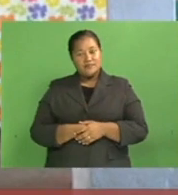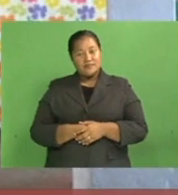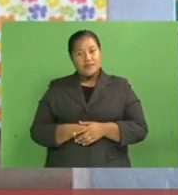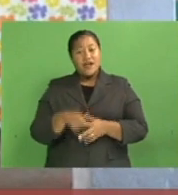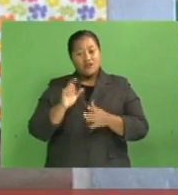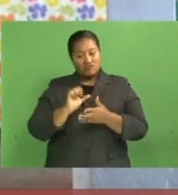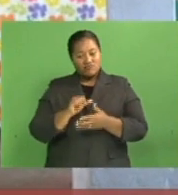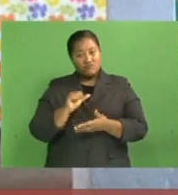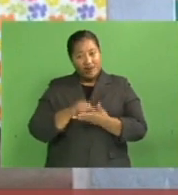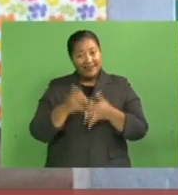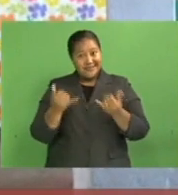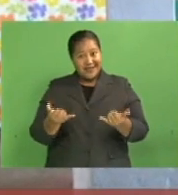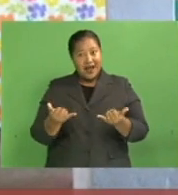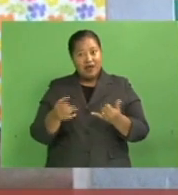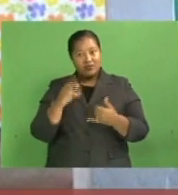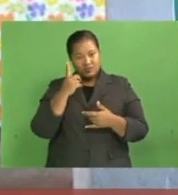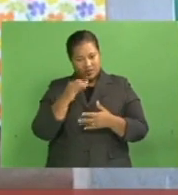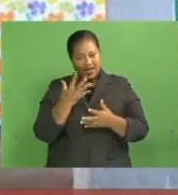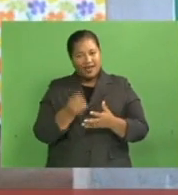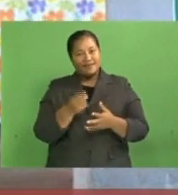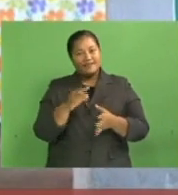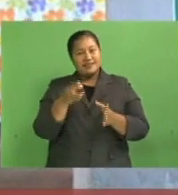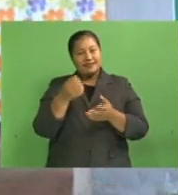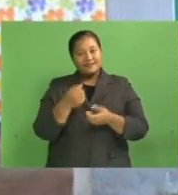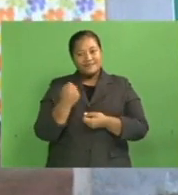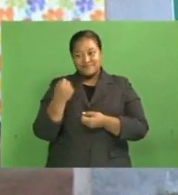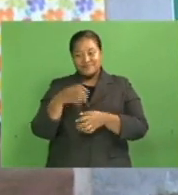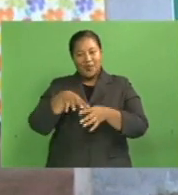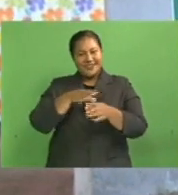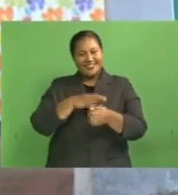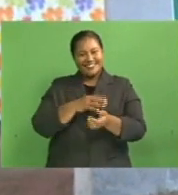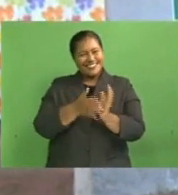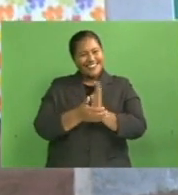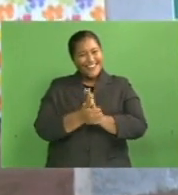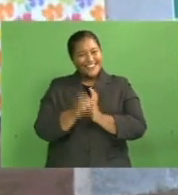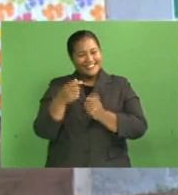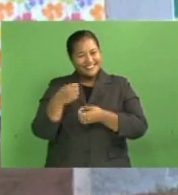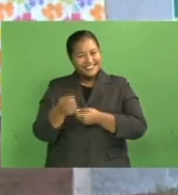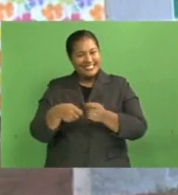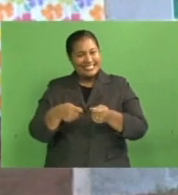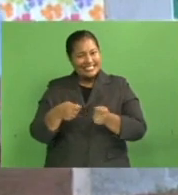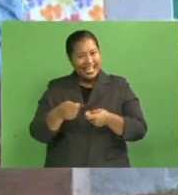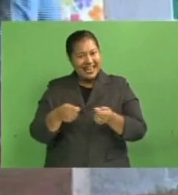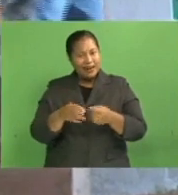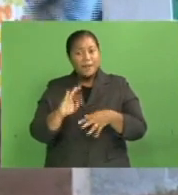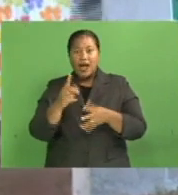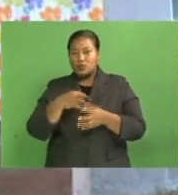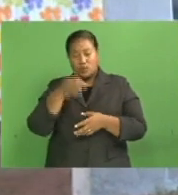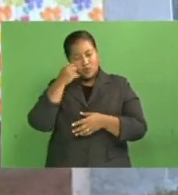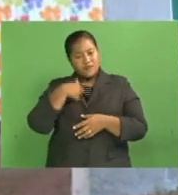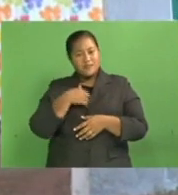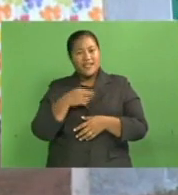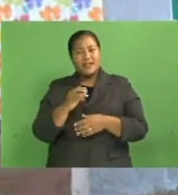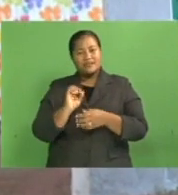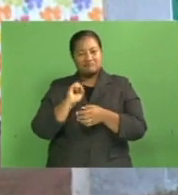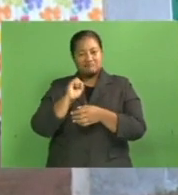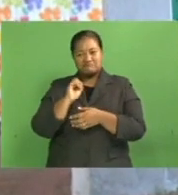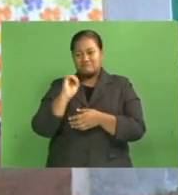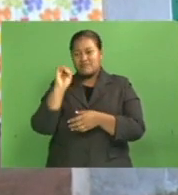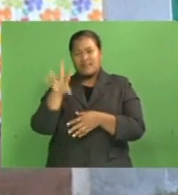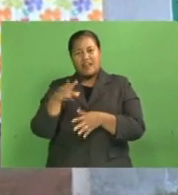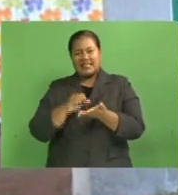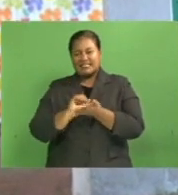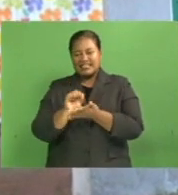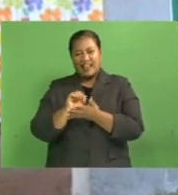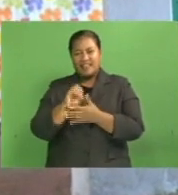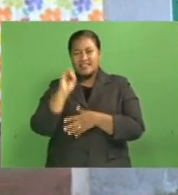Right now, it's rare to find handicrafts that sells tambua. I don't know why, but for me, I used to sell over 10 tambuas in the past 5